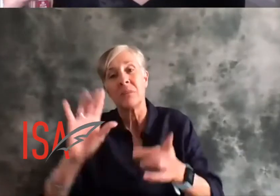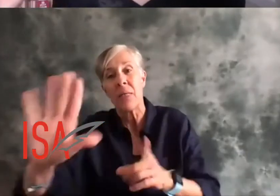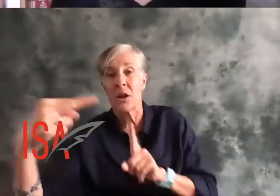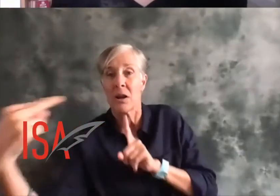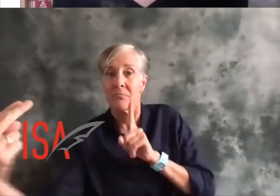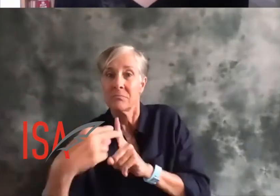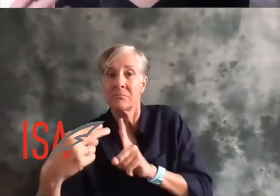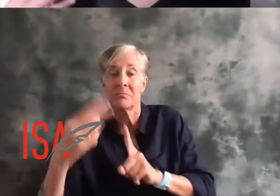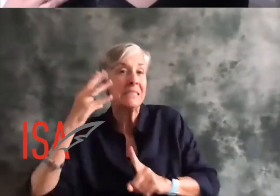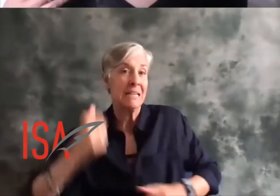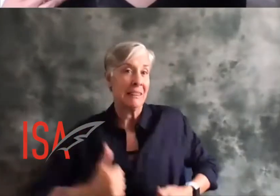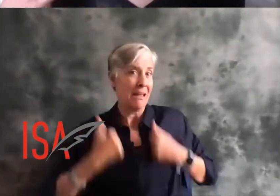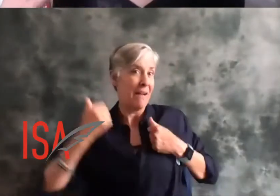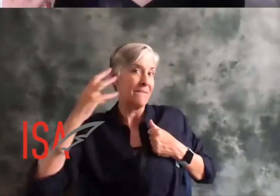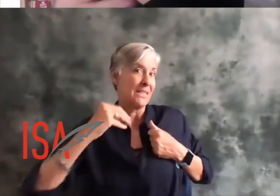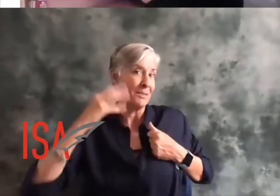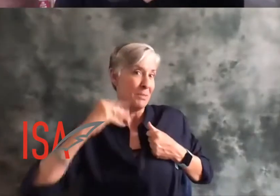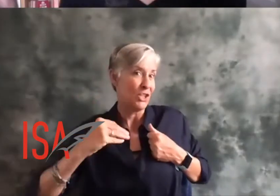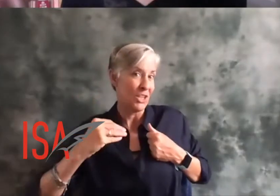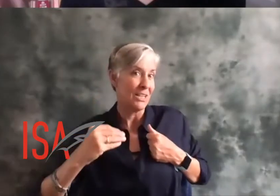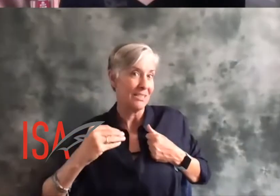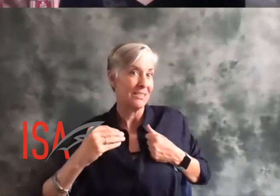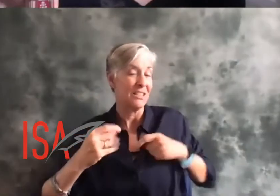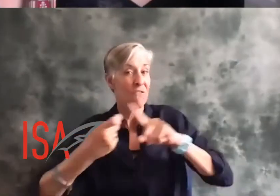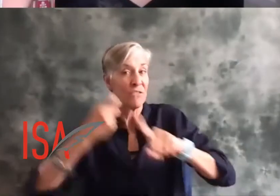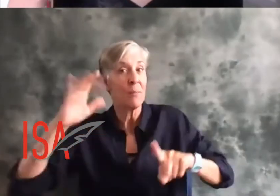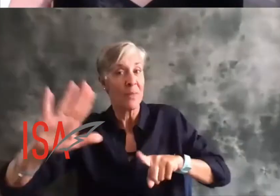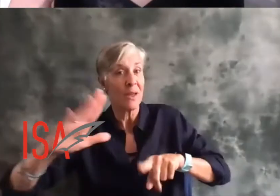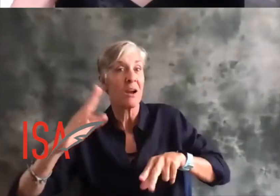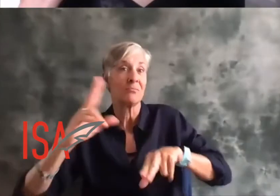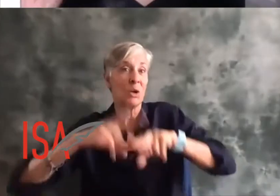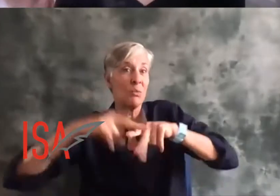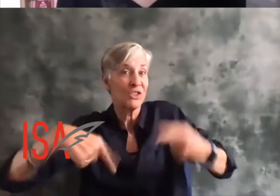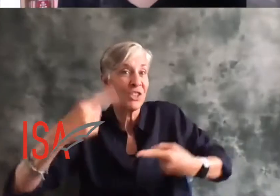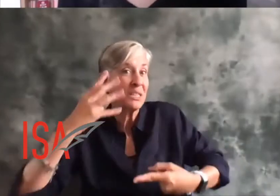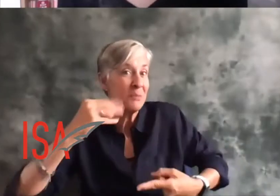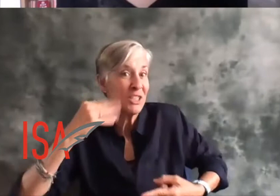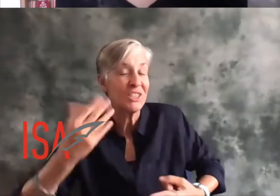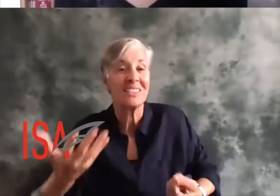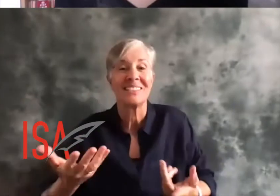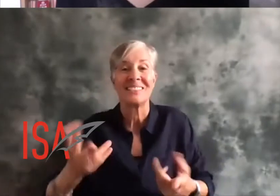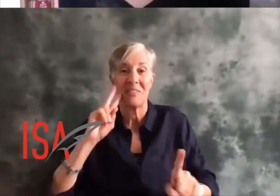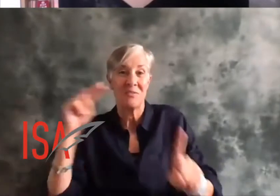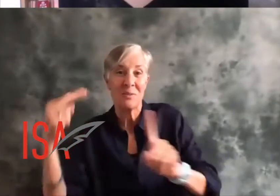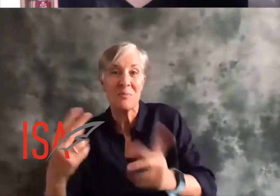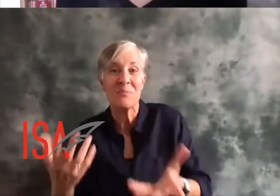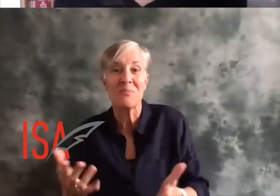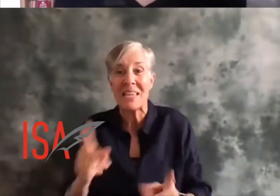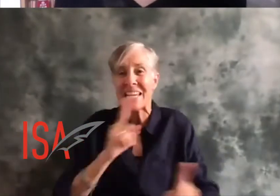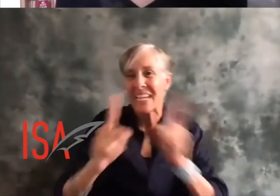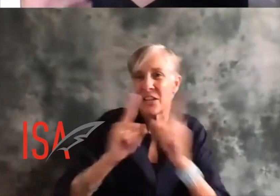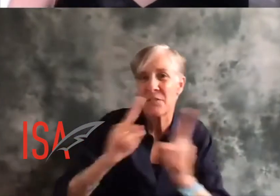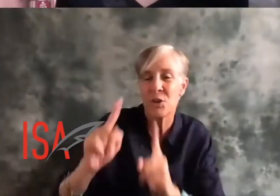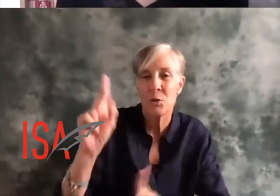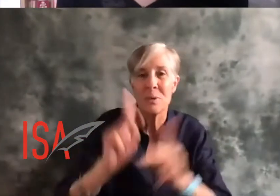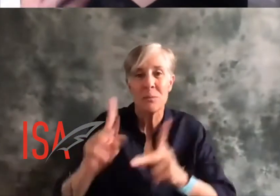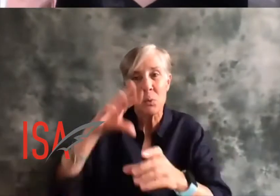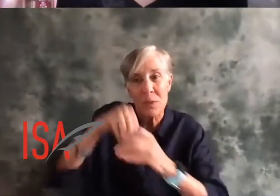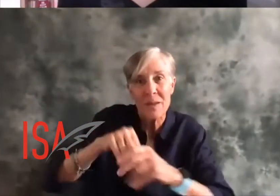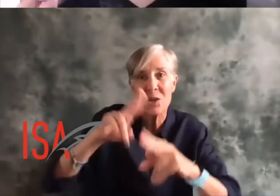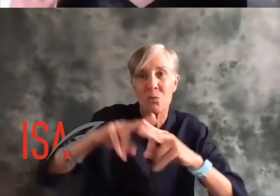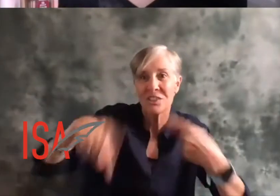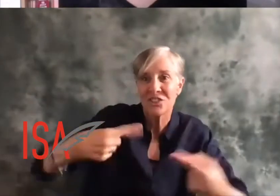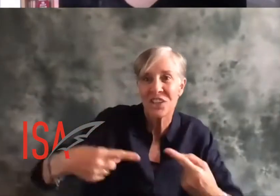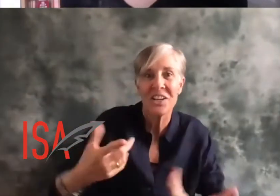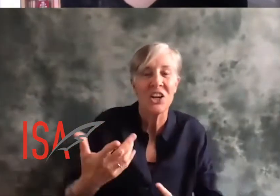idea of how they're perceiving the world from that vantage point. Find someone to interview, if by phone,